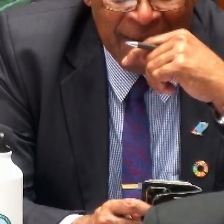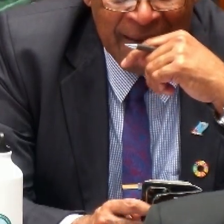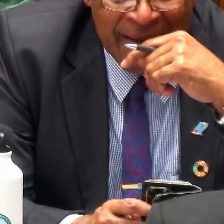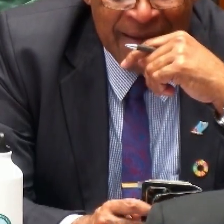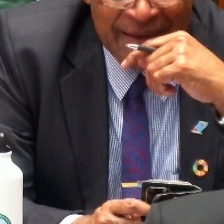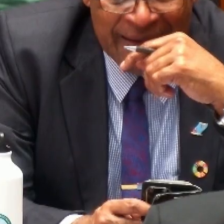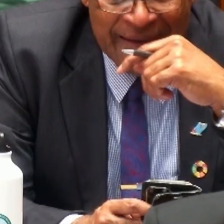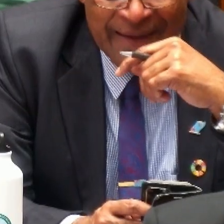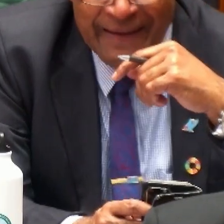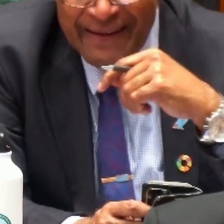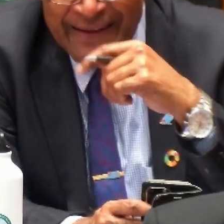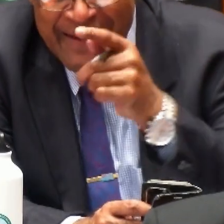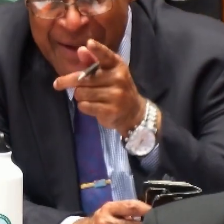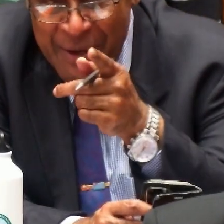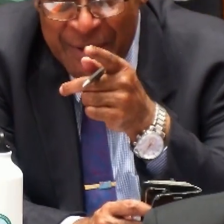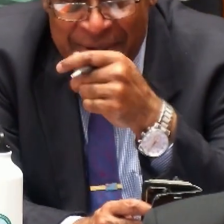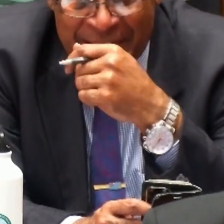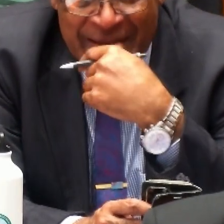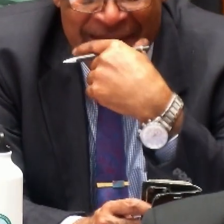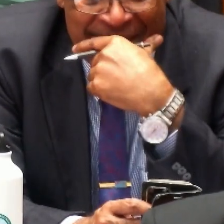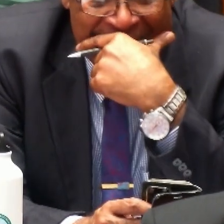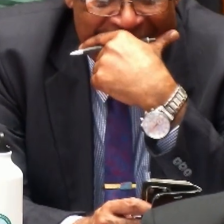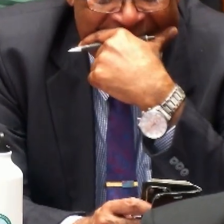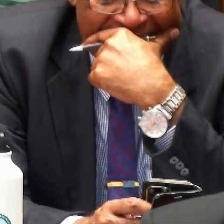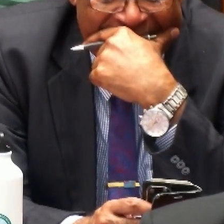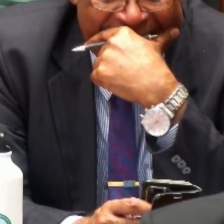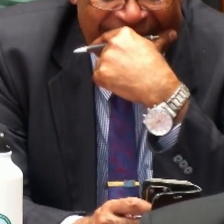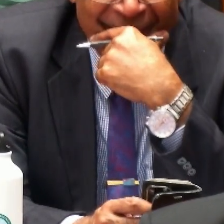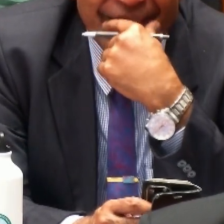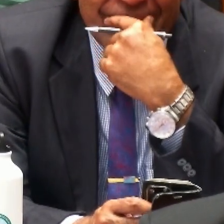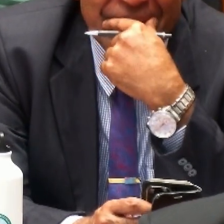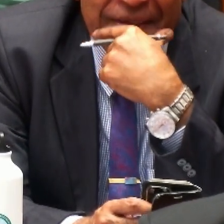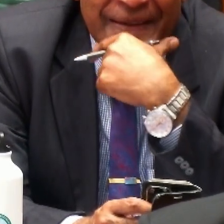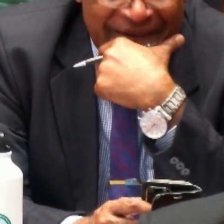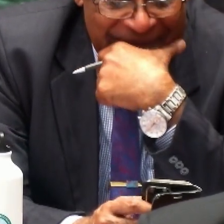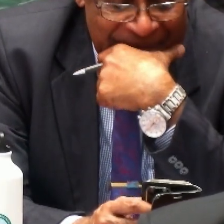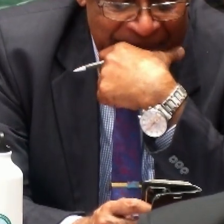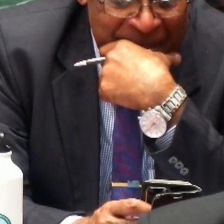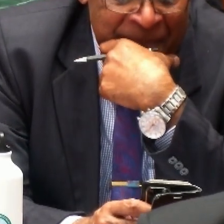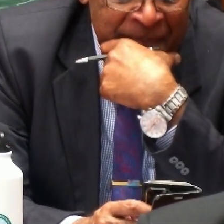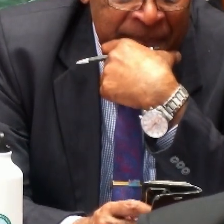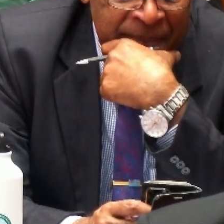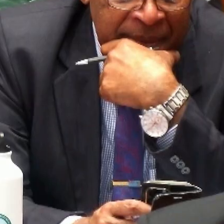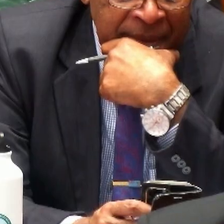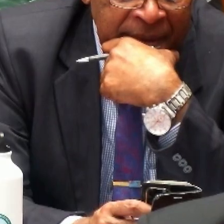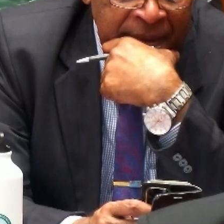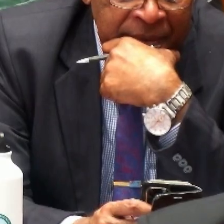and more dignified for every Fijian. Our message is very clear. Justice